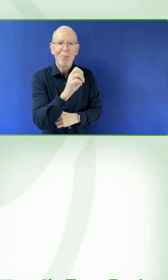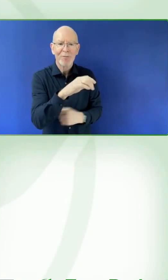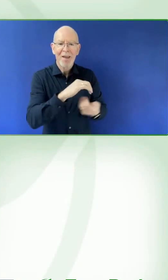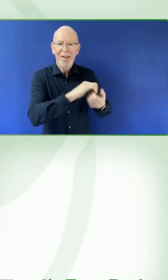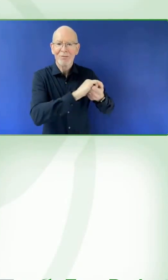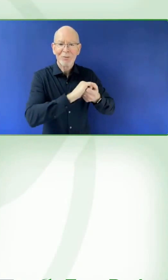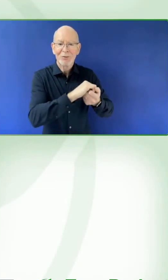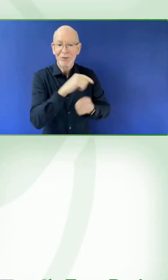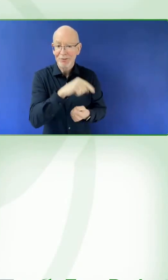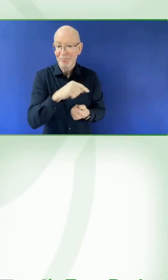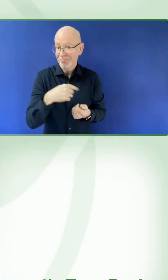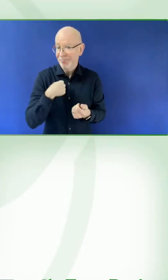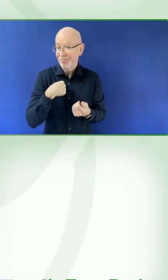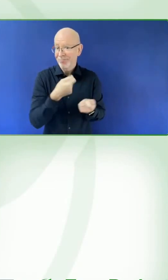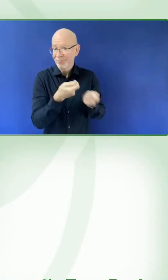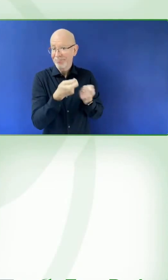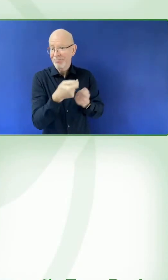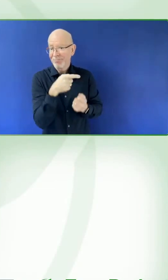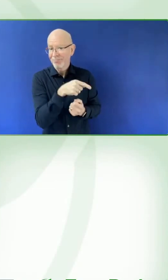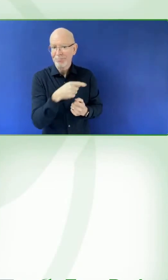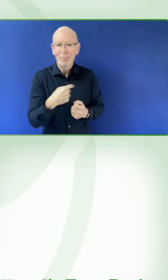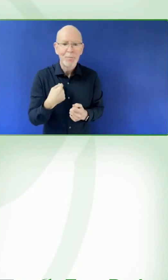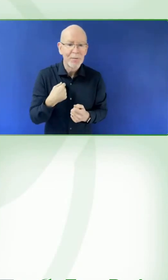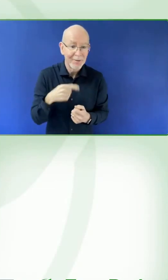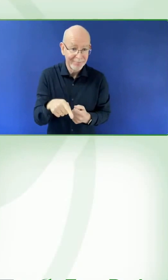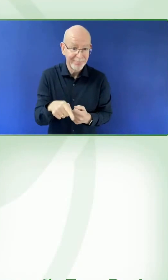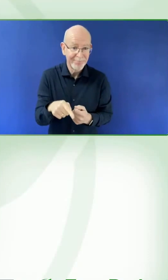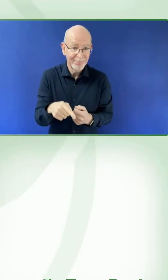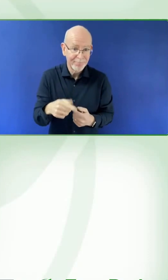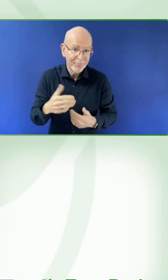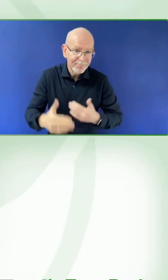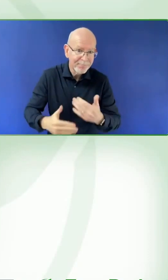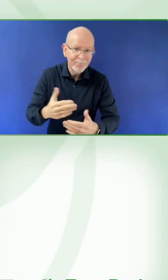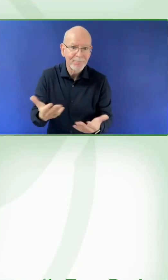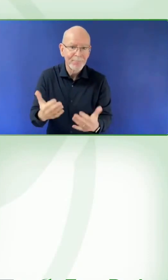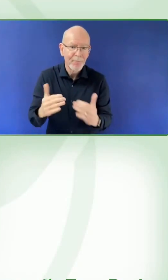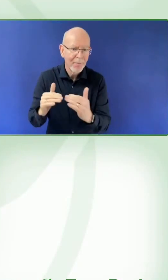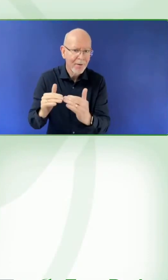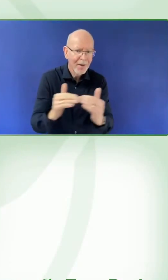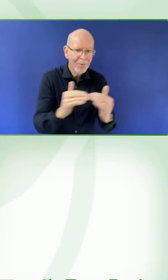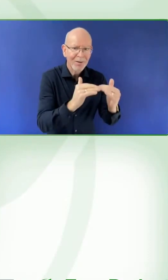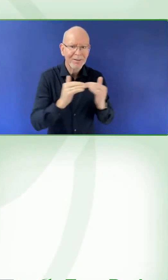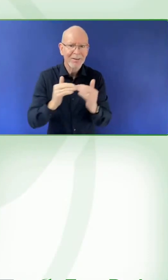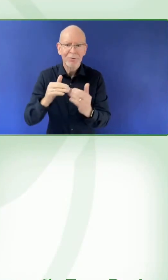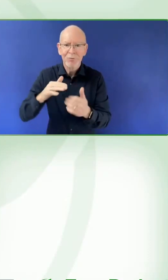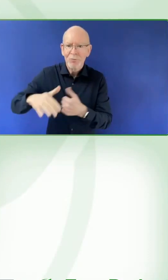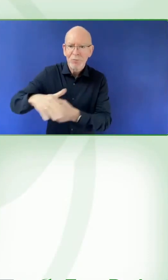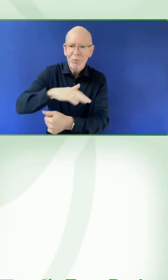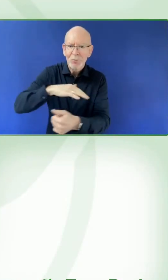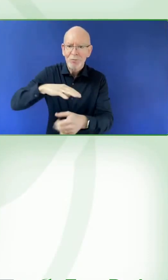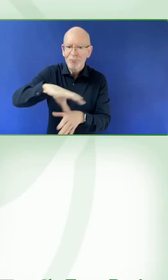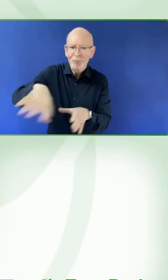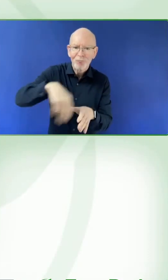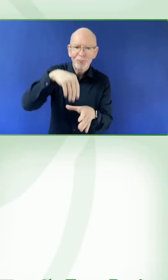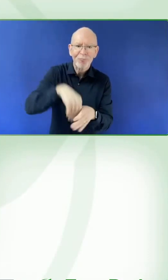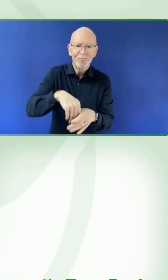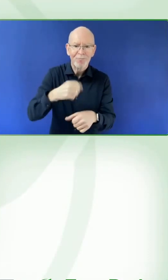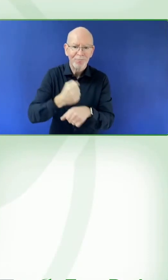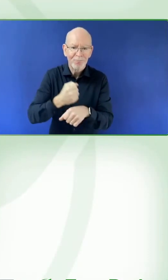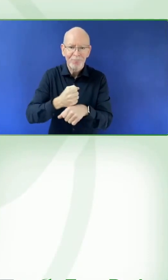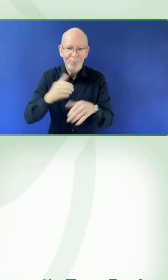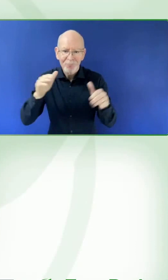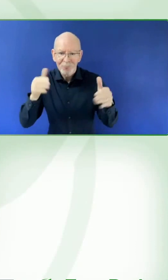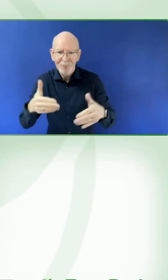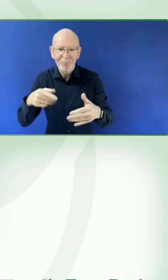it was identified that persons with disability are subject to different forms of discrimination in